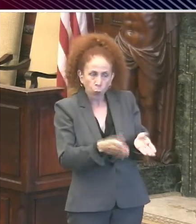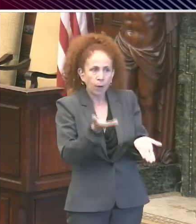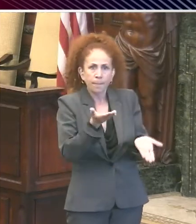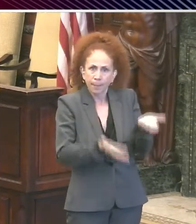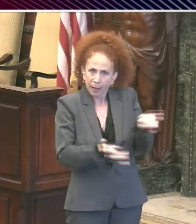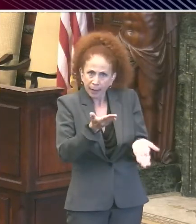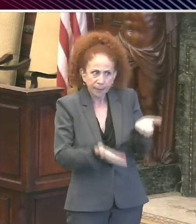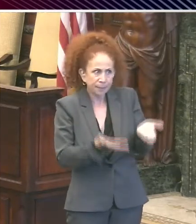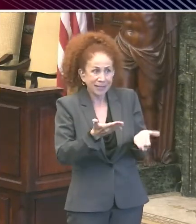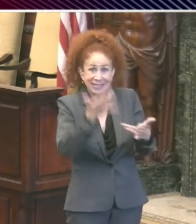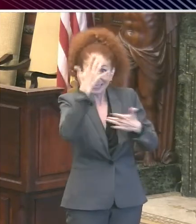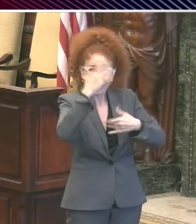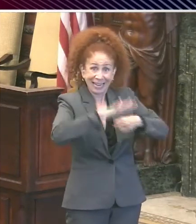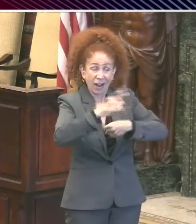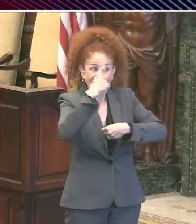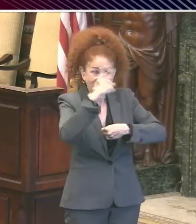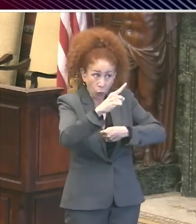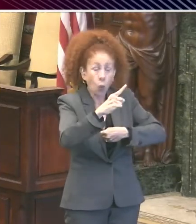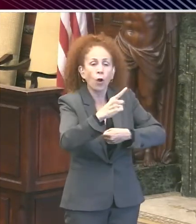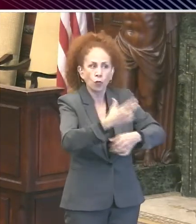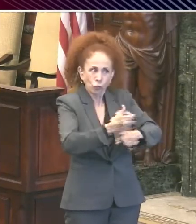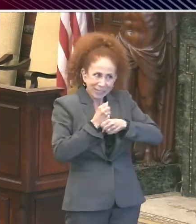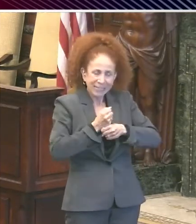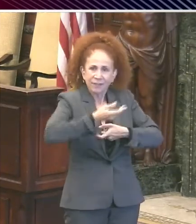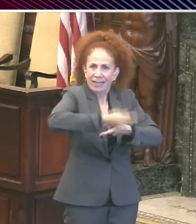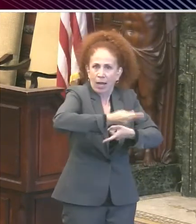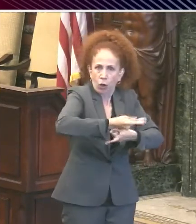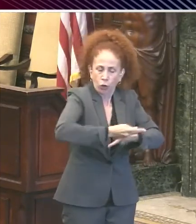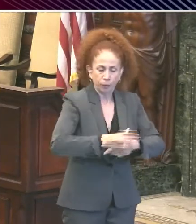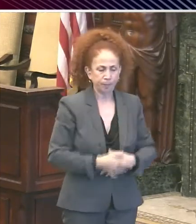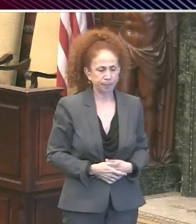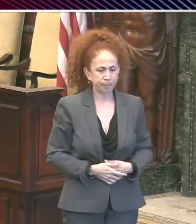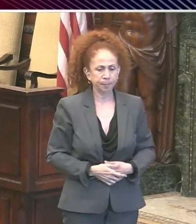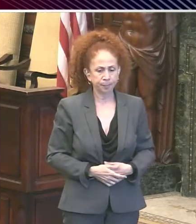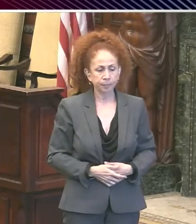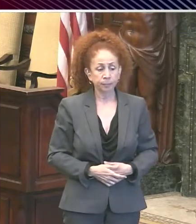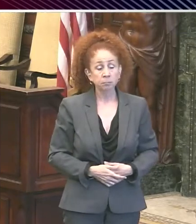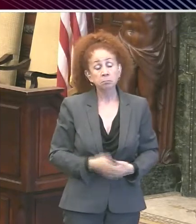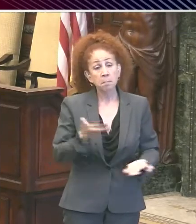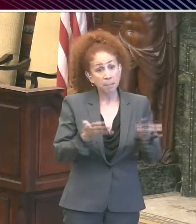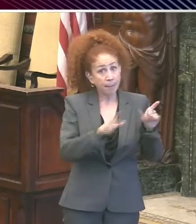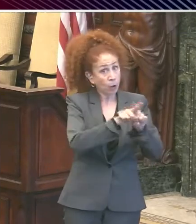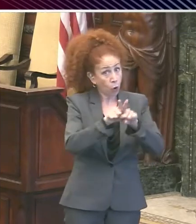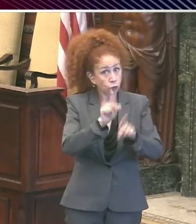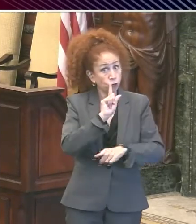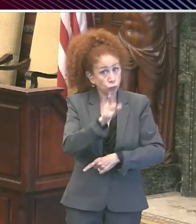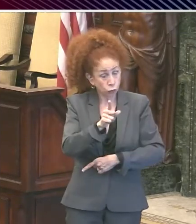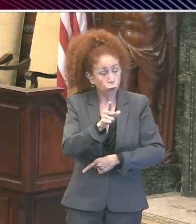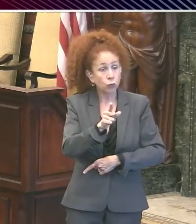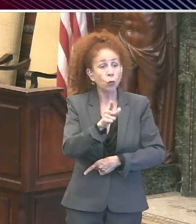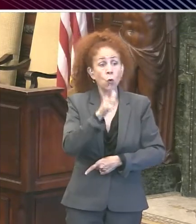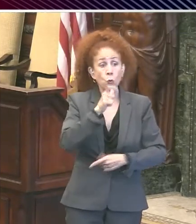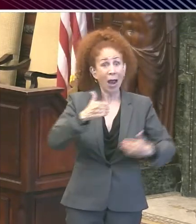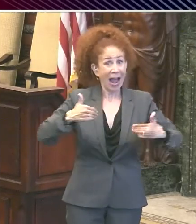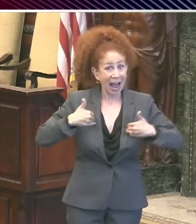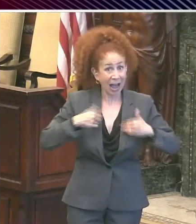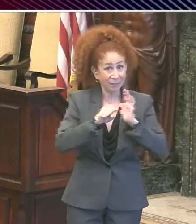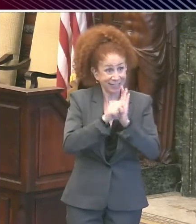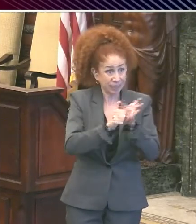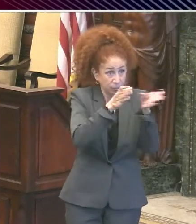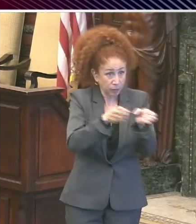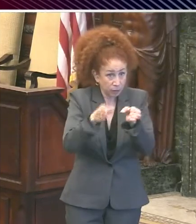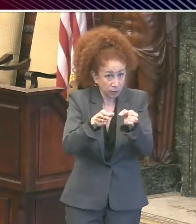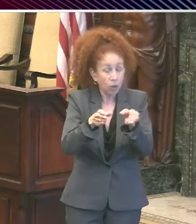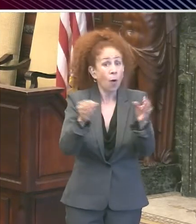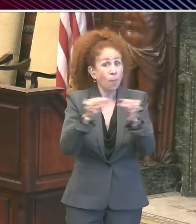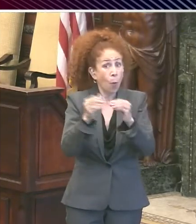be sick enough for medical care. It probably is also true that people who have symptoms are more likely to